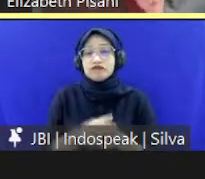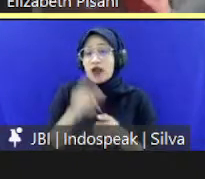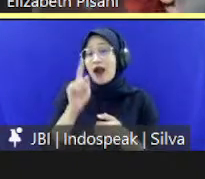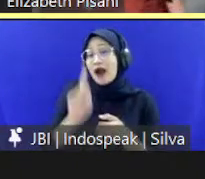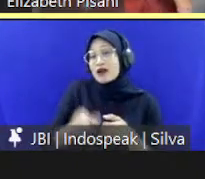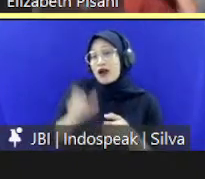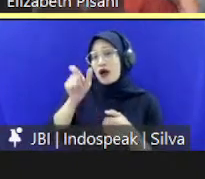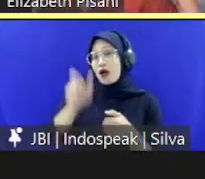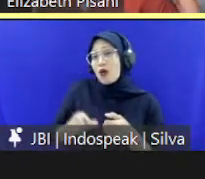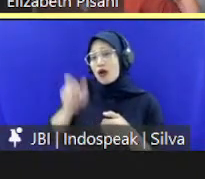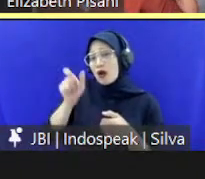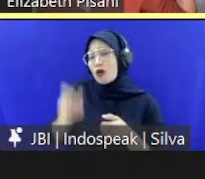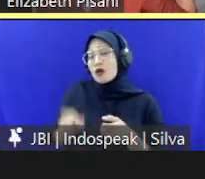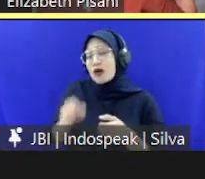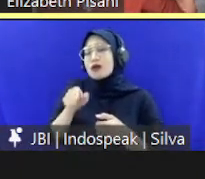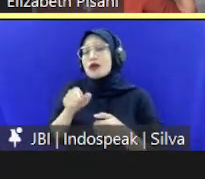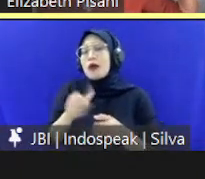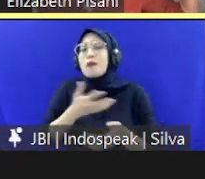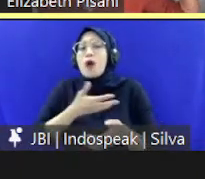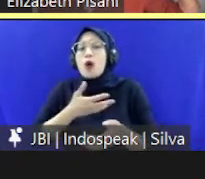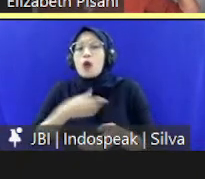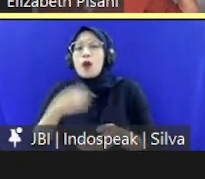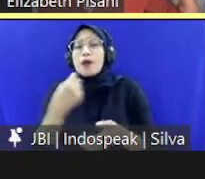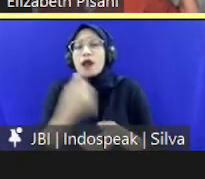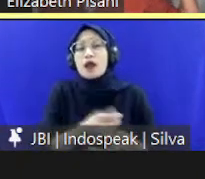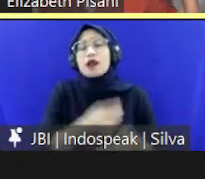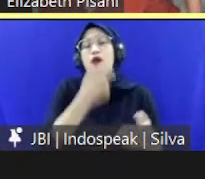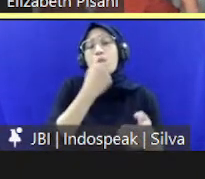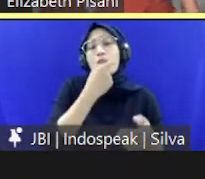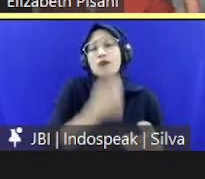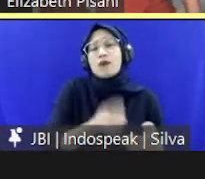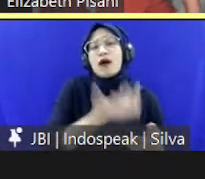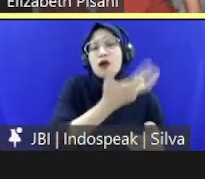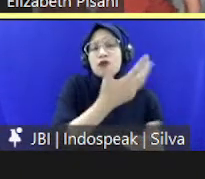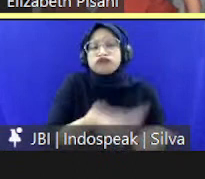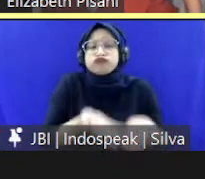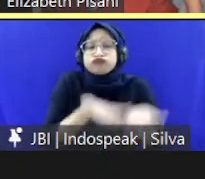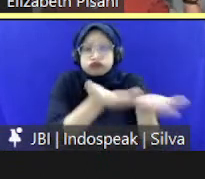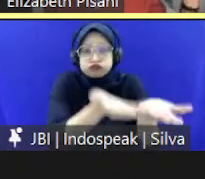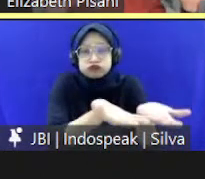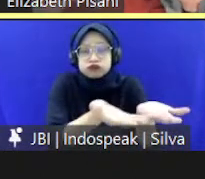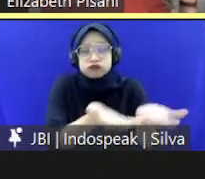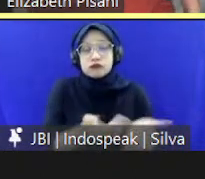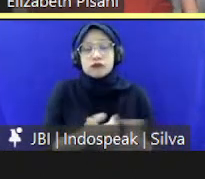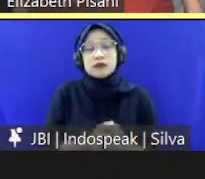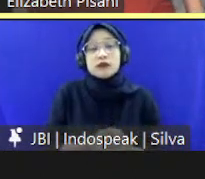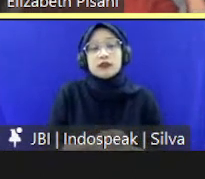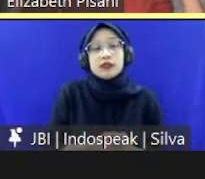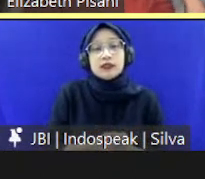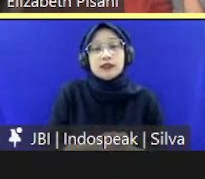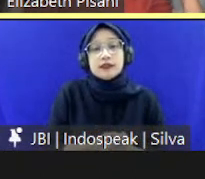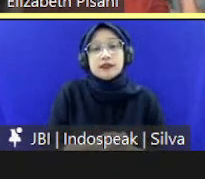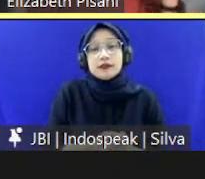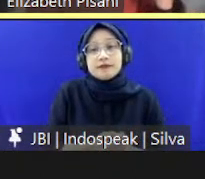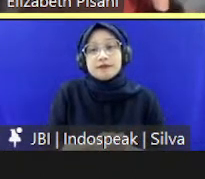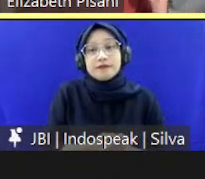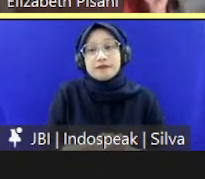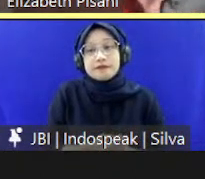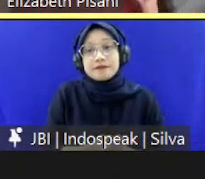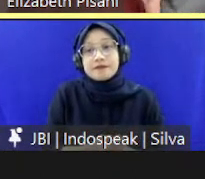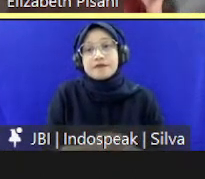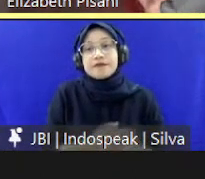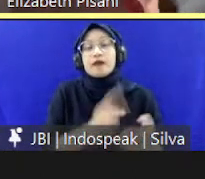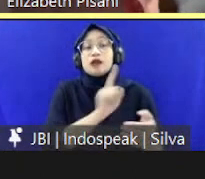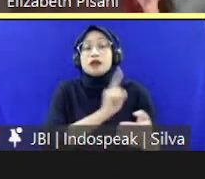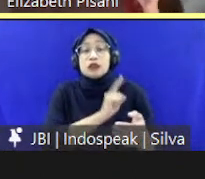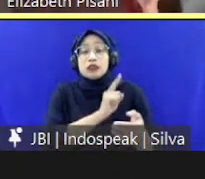that option. And I think this goes back to something that Prof. Laksono said on the first day of this conference, which was, he said, the private sector is going to have